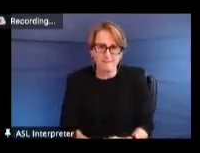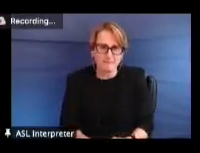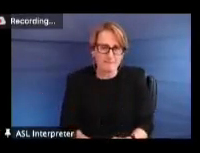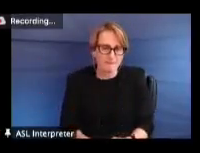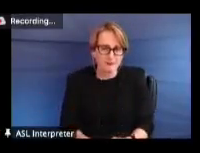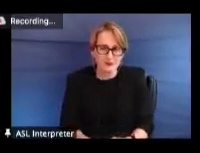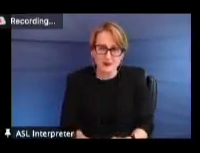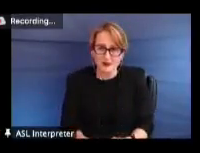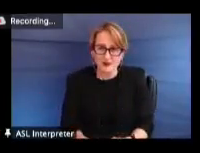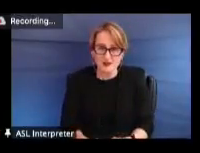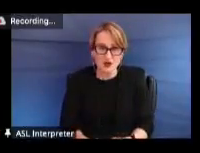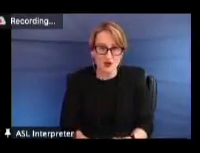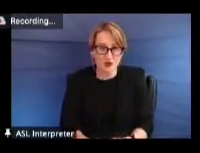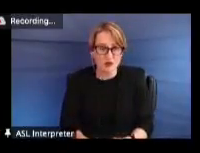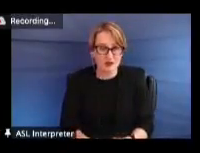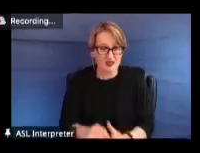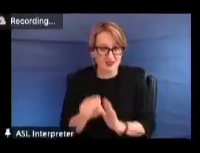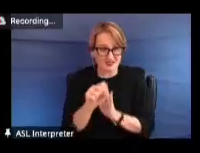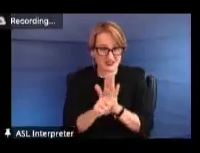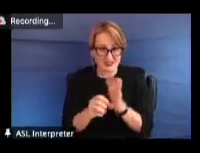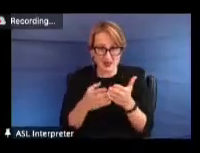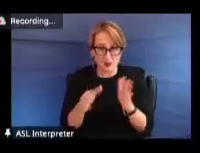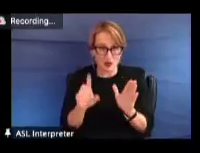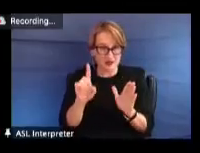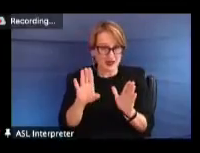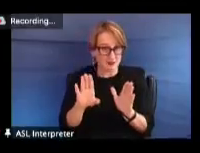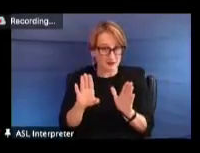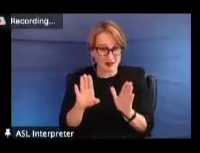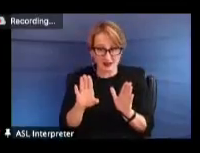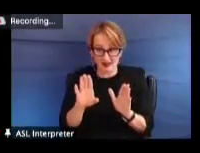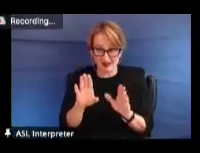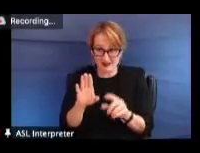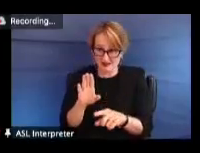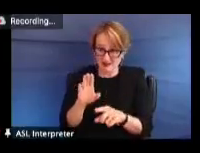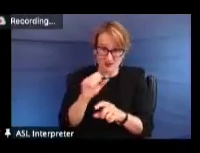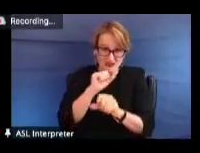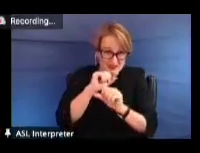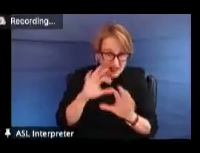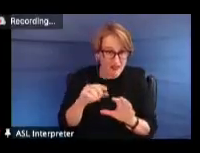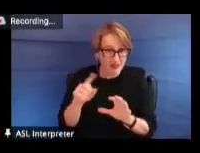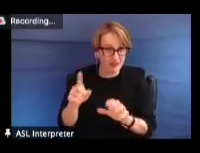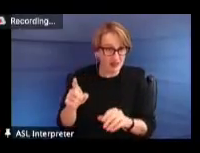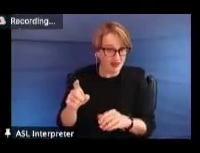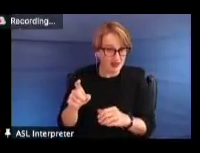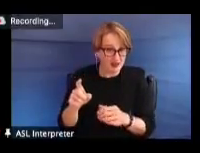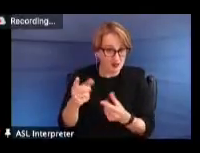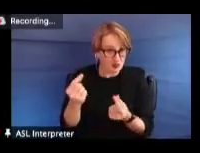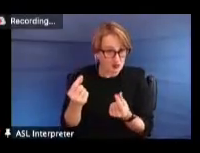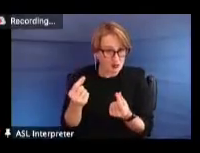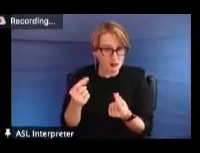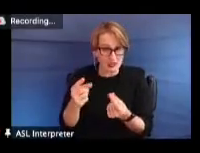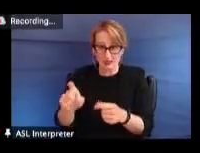So there's nothing that the statewide database can do right now. There's no information we can get currently.